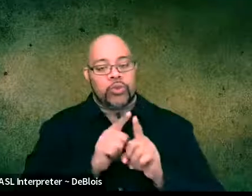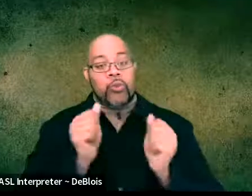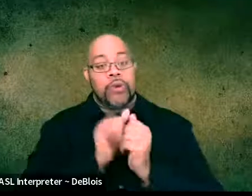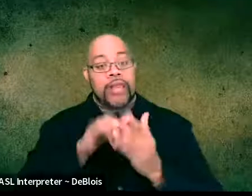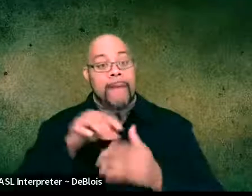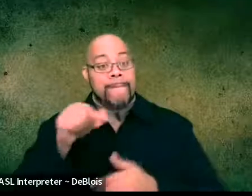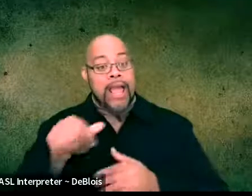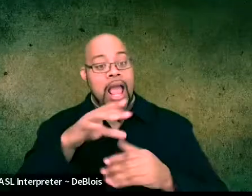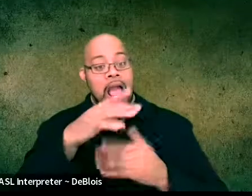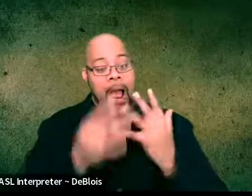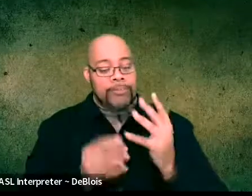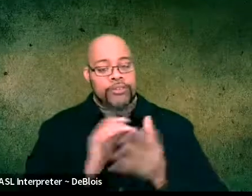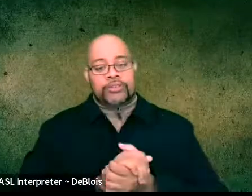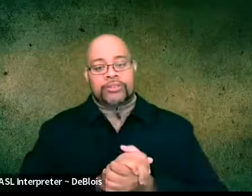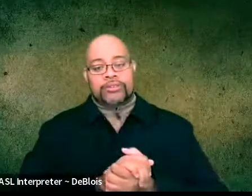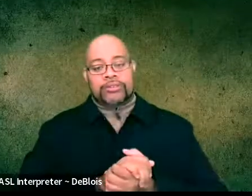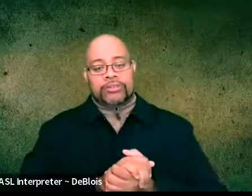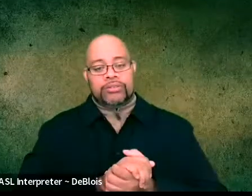pay option,